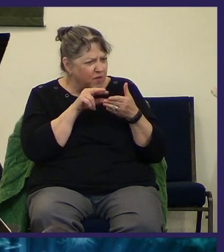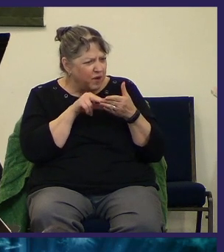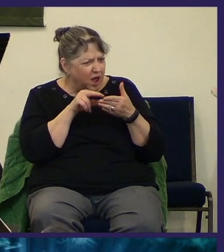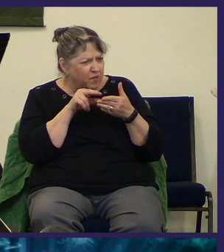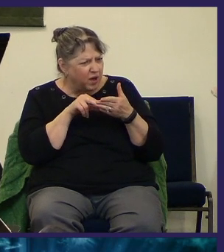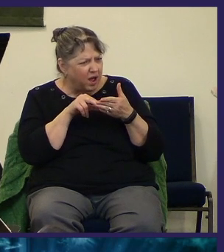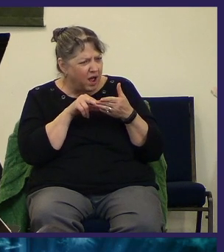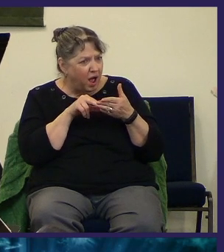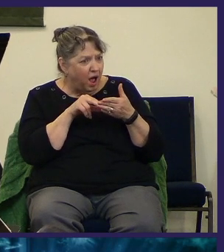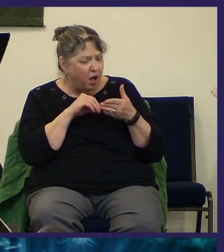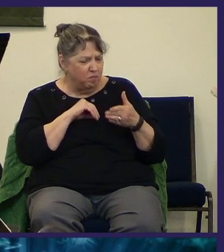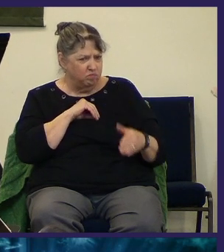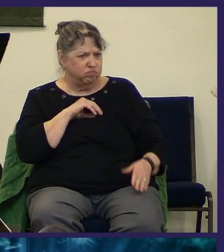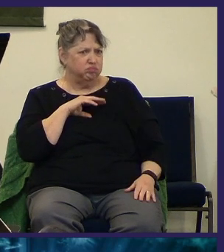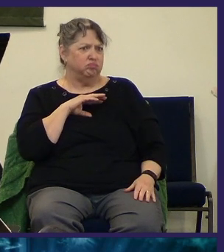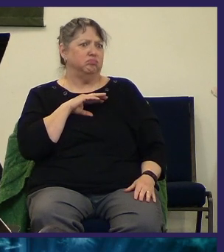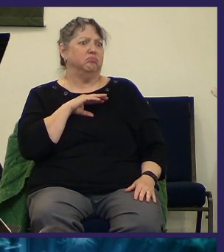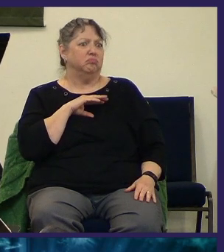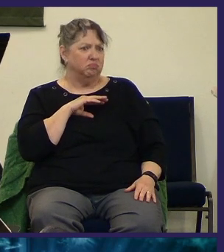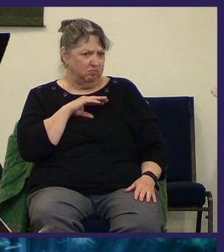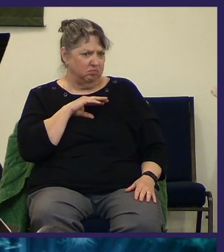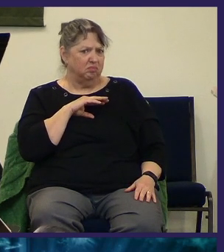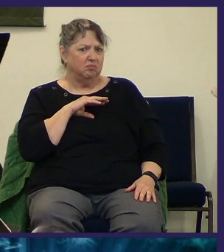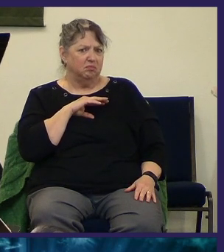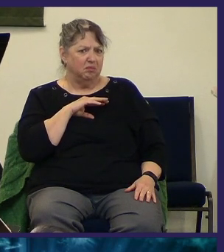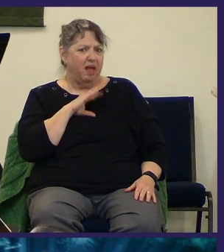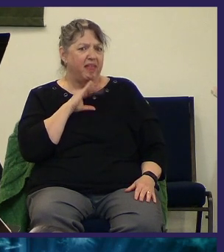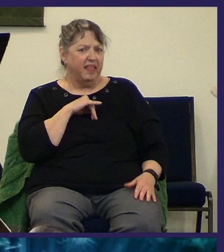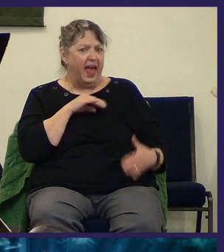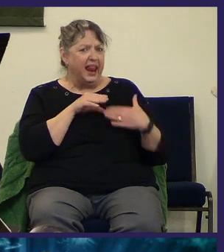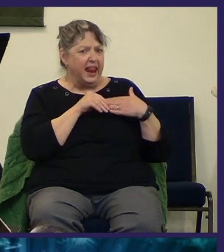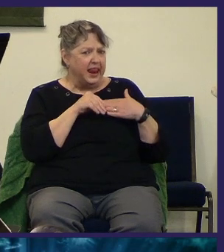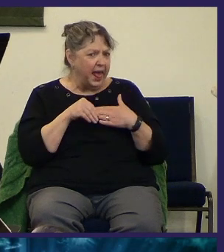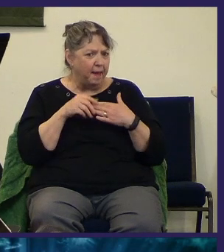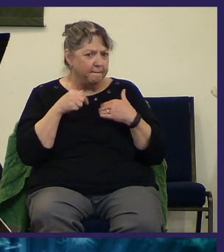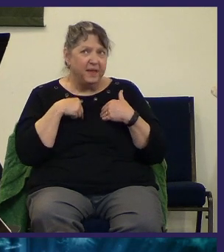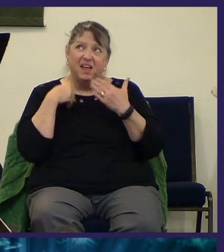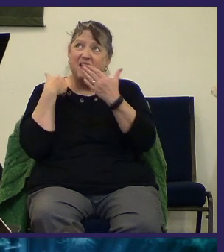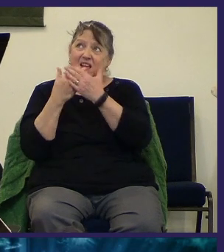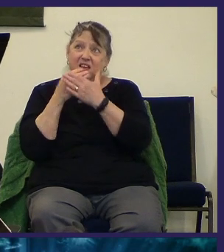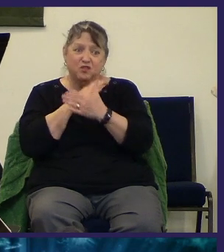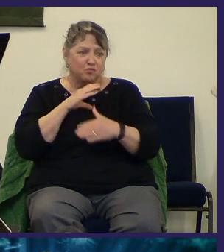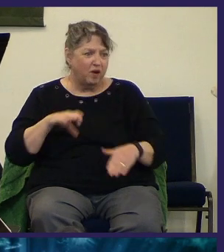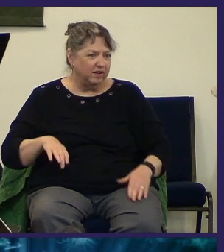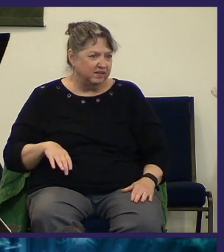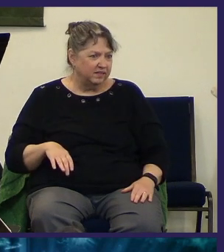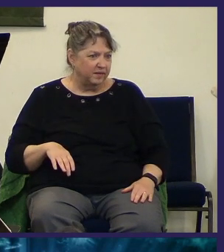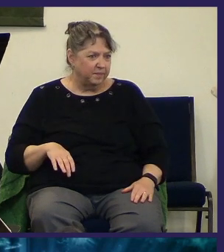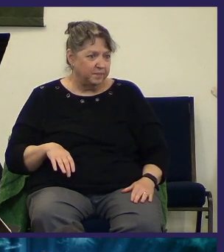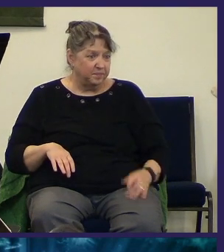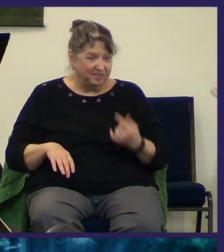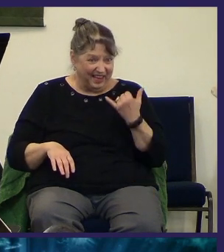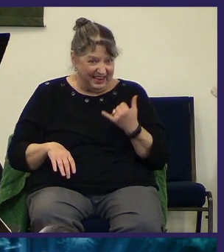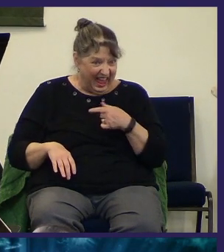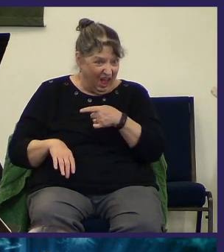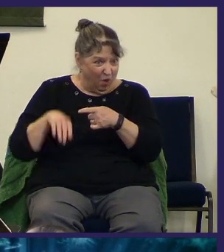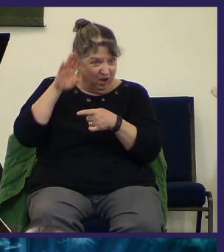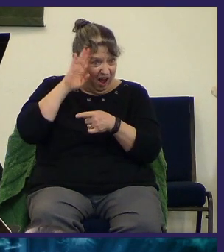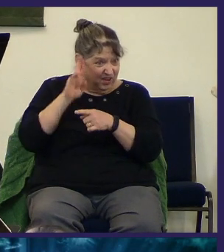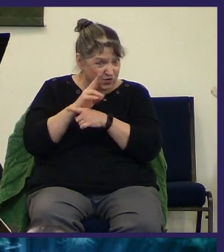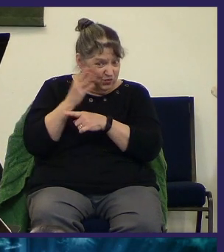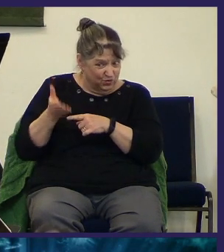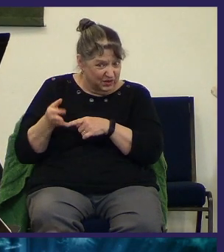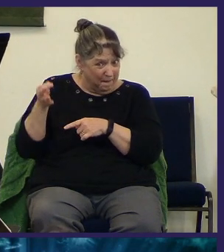it was a good uh new testament that led him to christ and look he has a prominent church up in wilkes barrett and